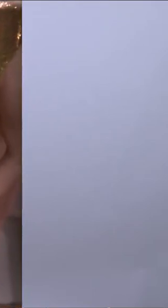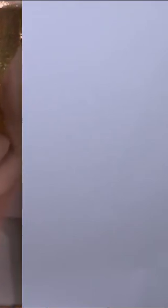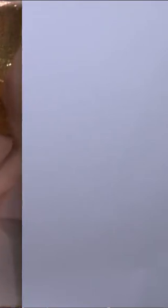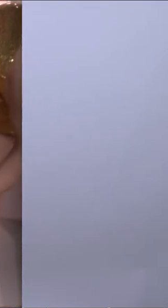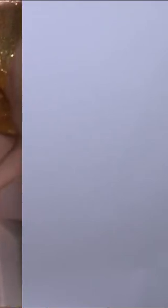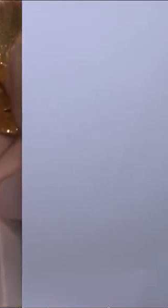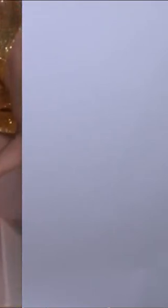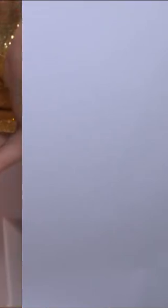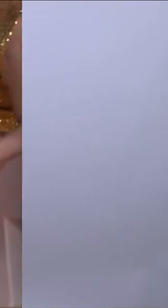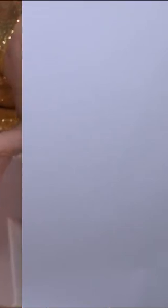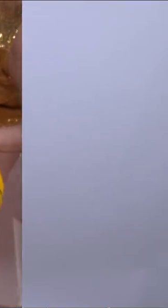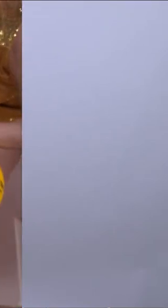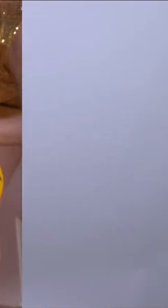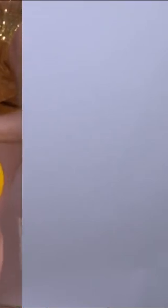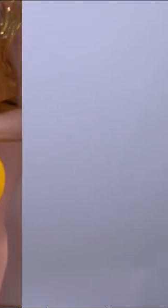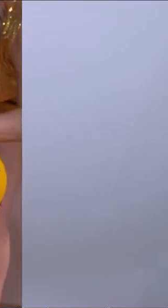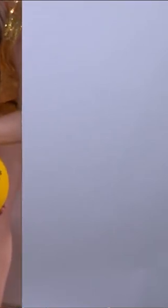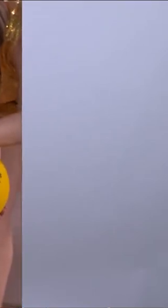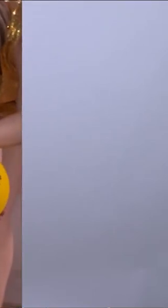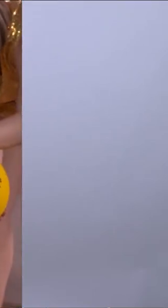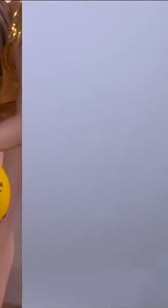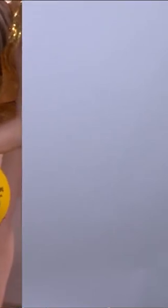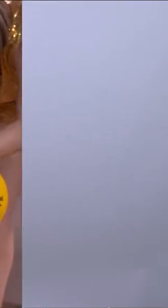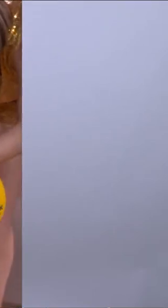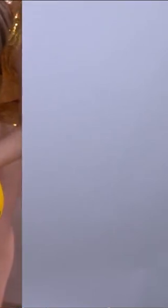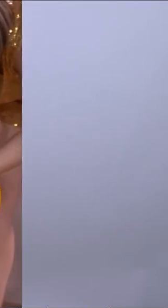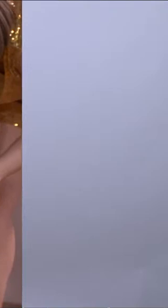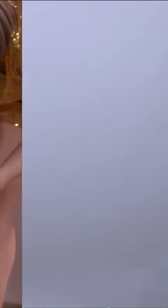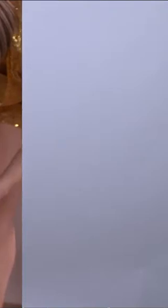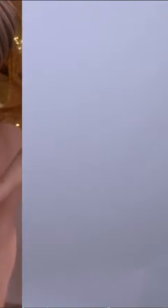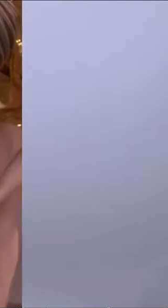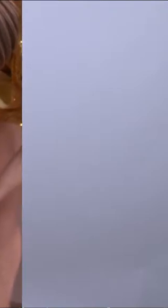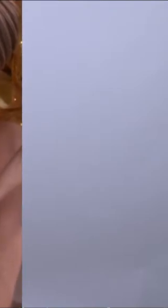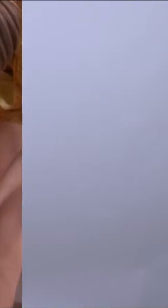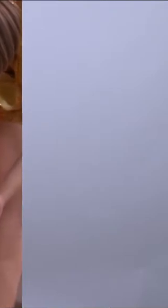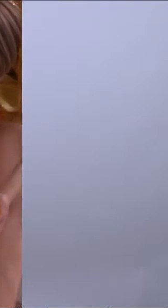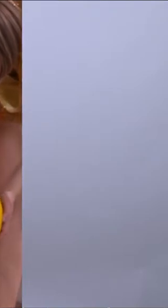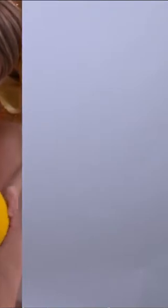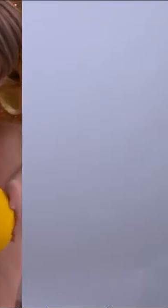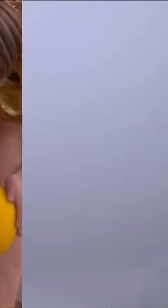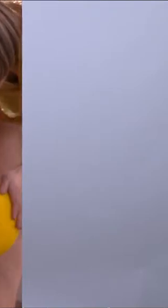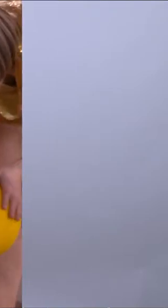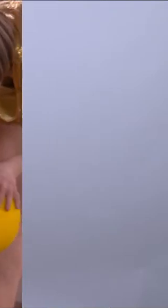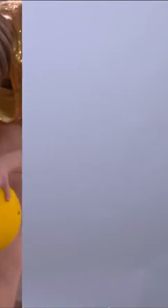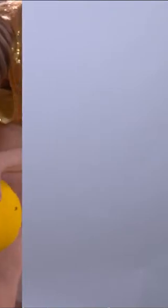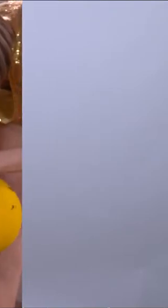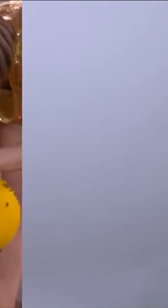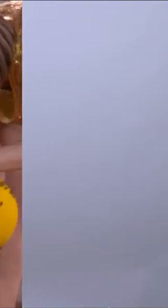Thank you.